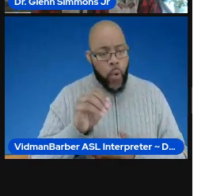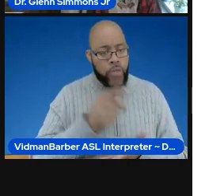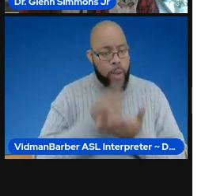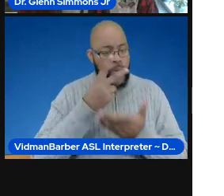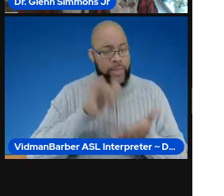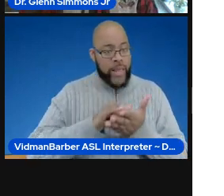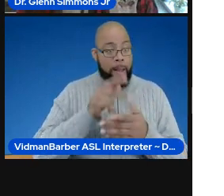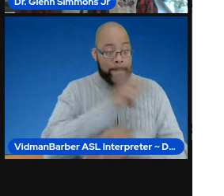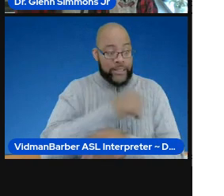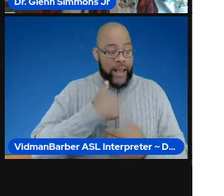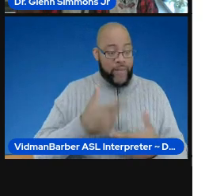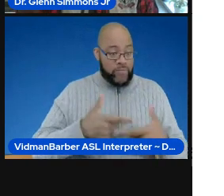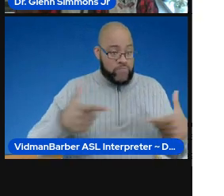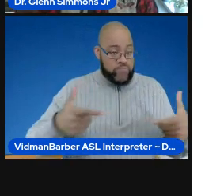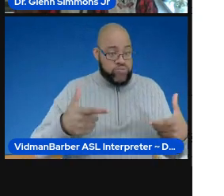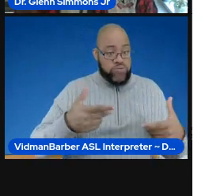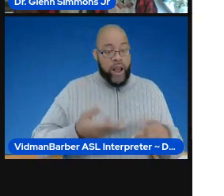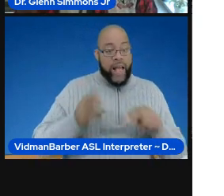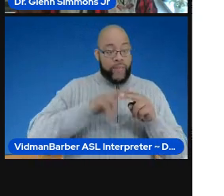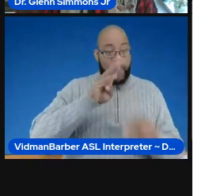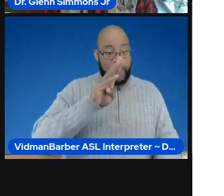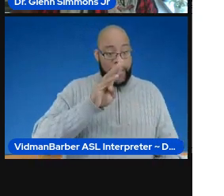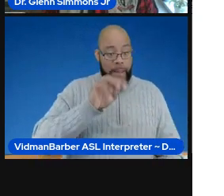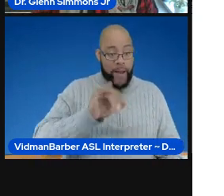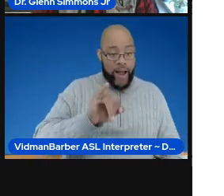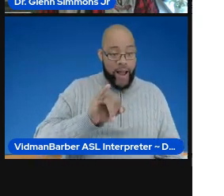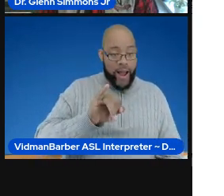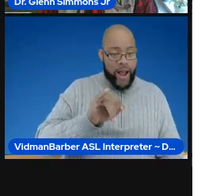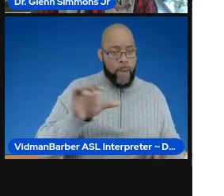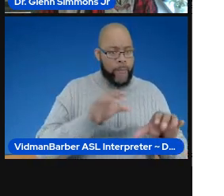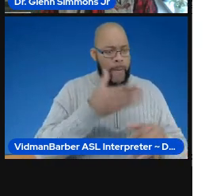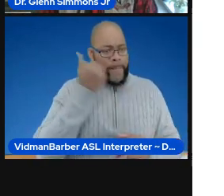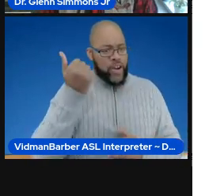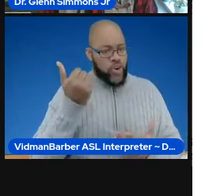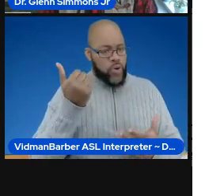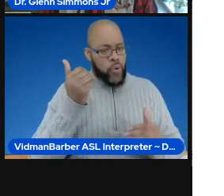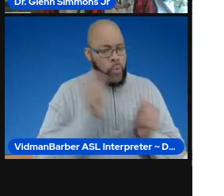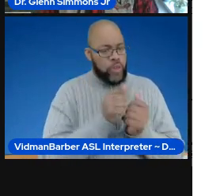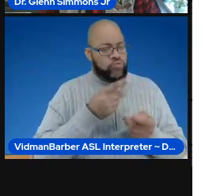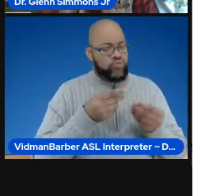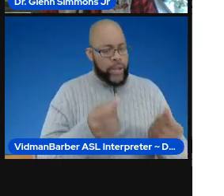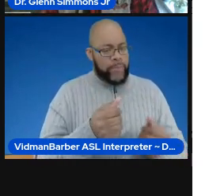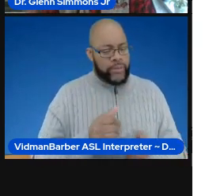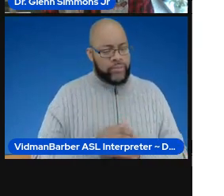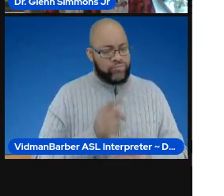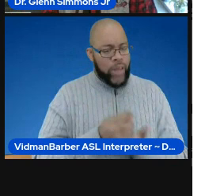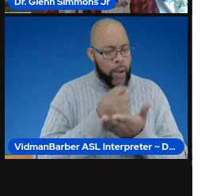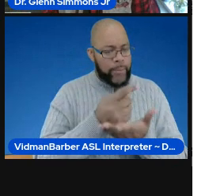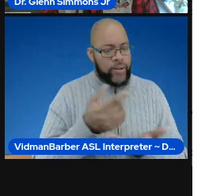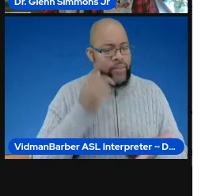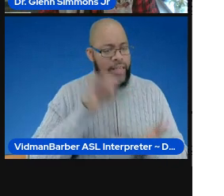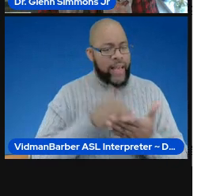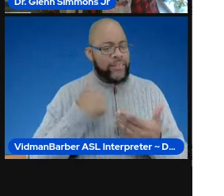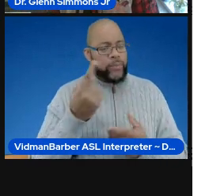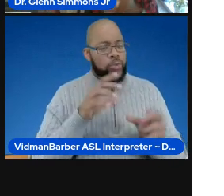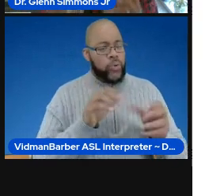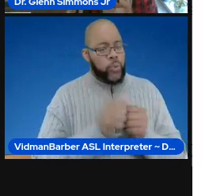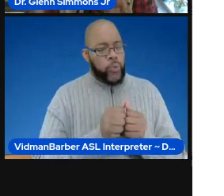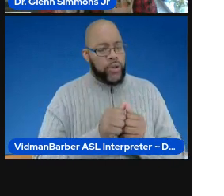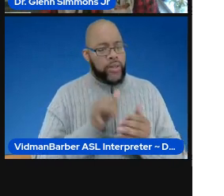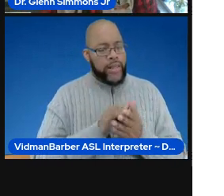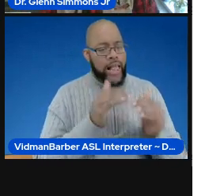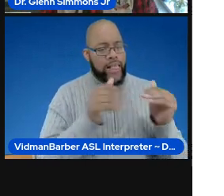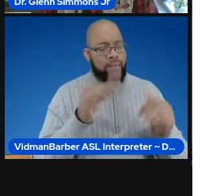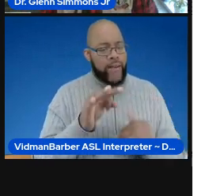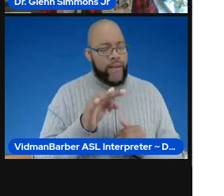patients that have the elevated BMI perform better with treatment. And we think that that has something to do with the level